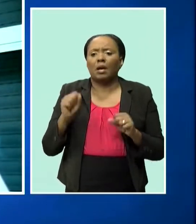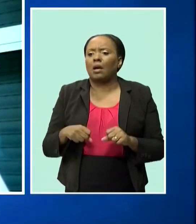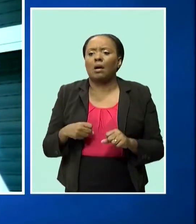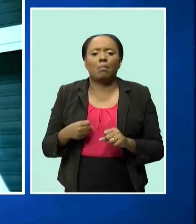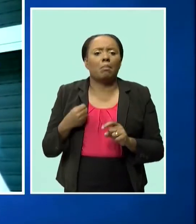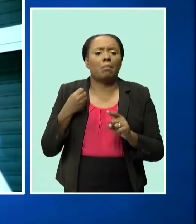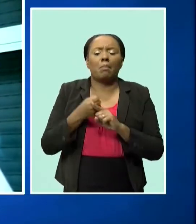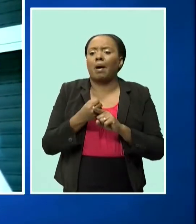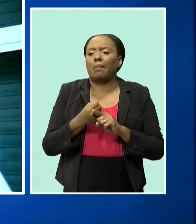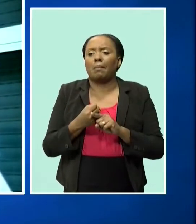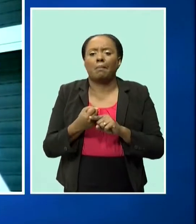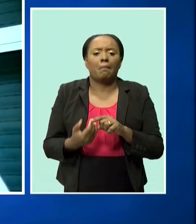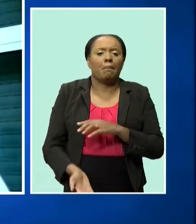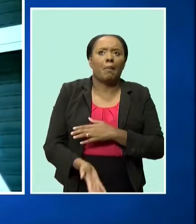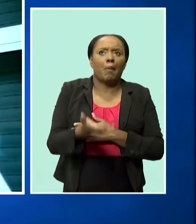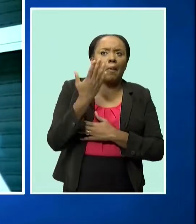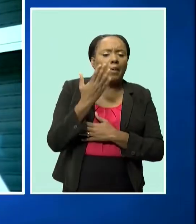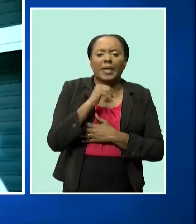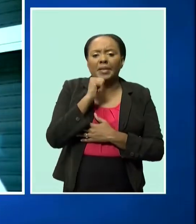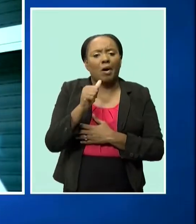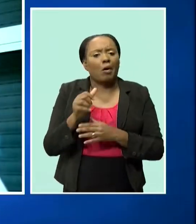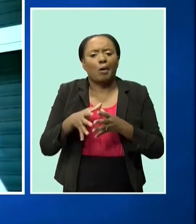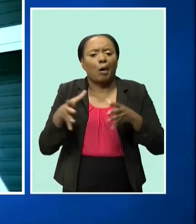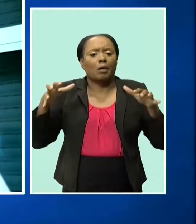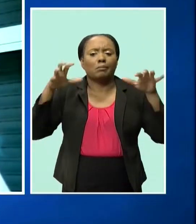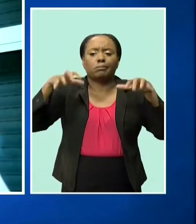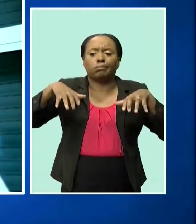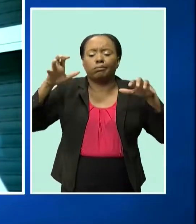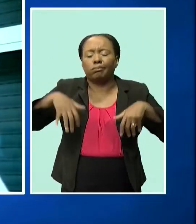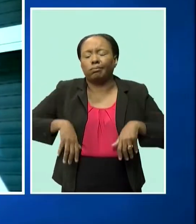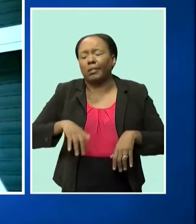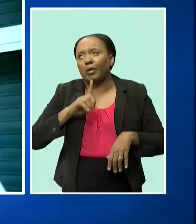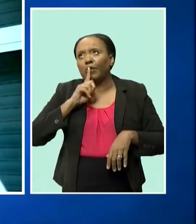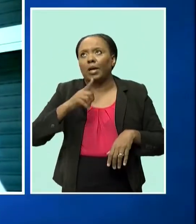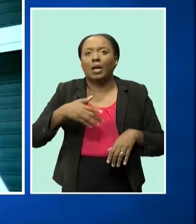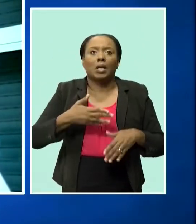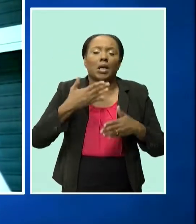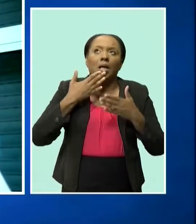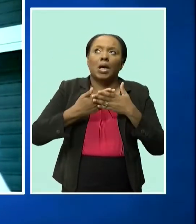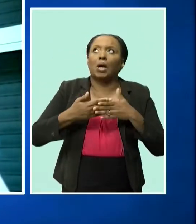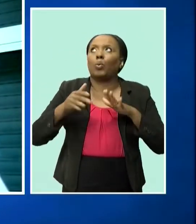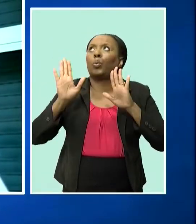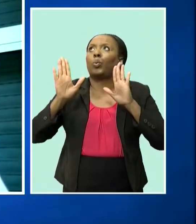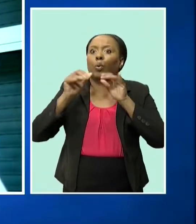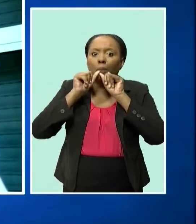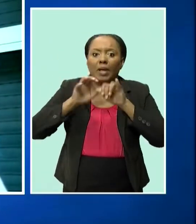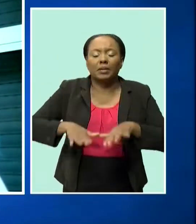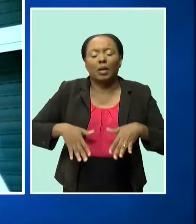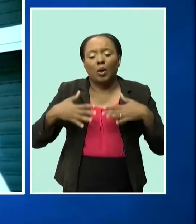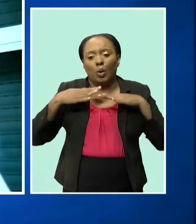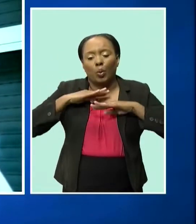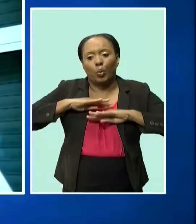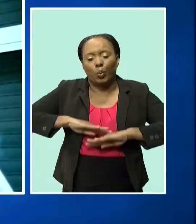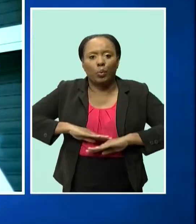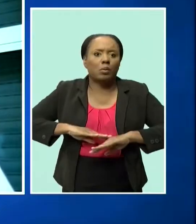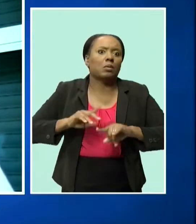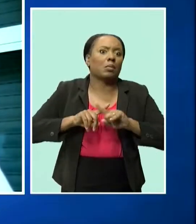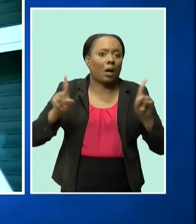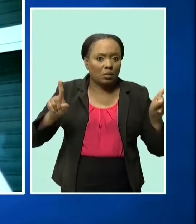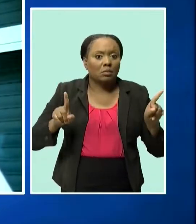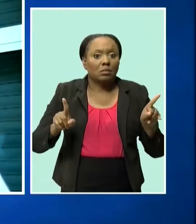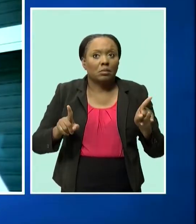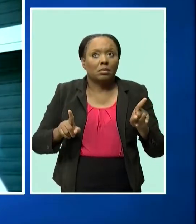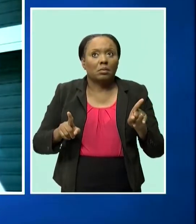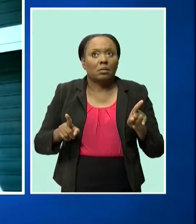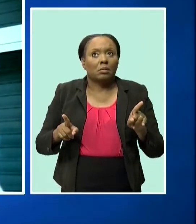morning and not give us a lot of rainfall, which would be a blessing. But it can also give us that predicted accumulation